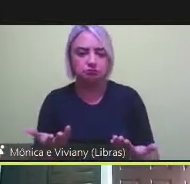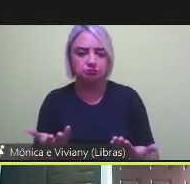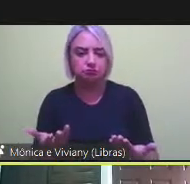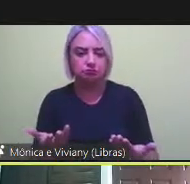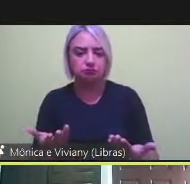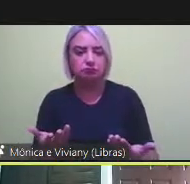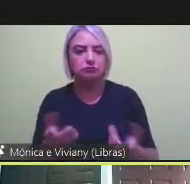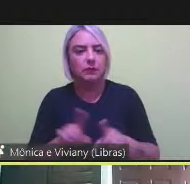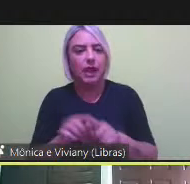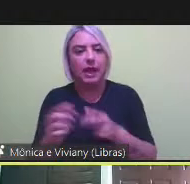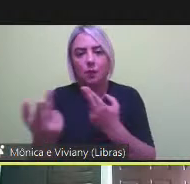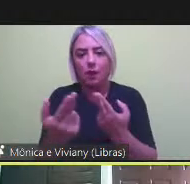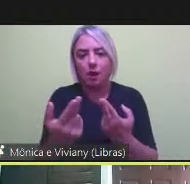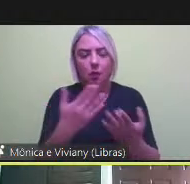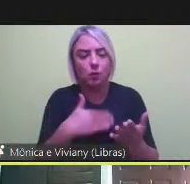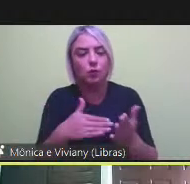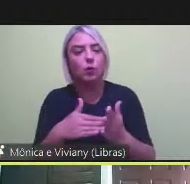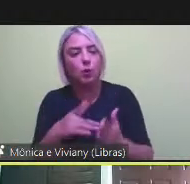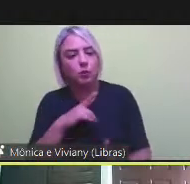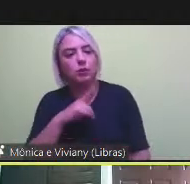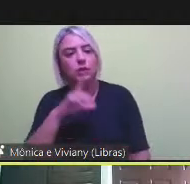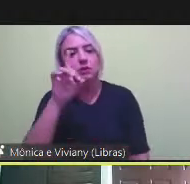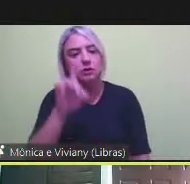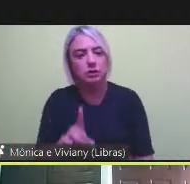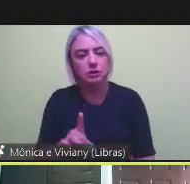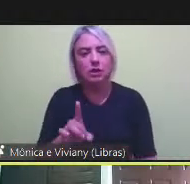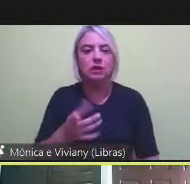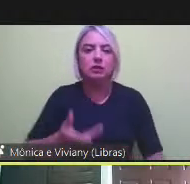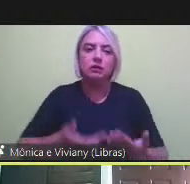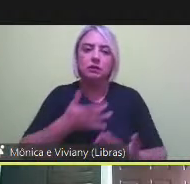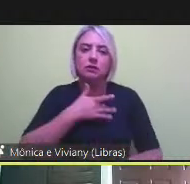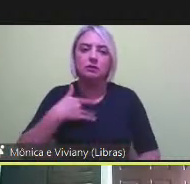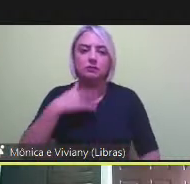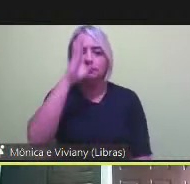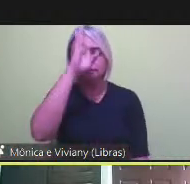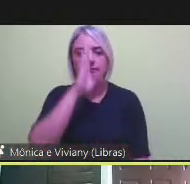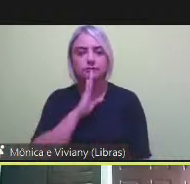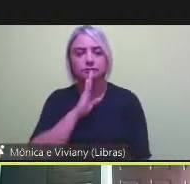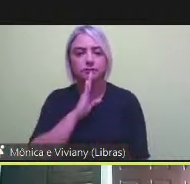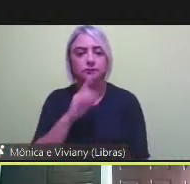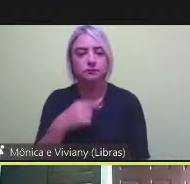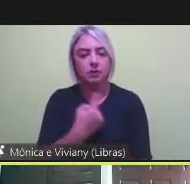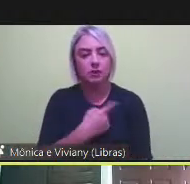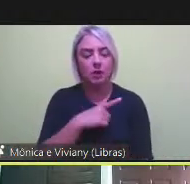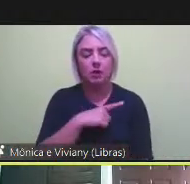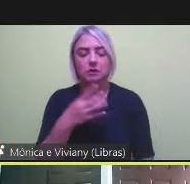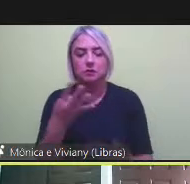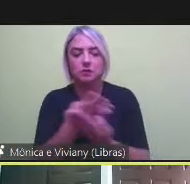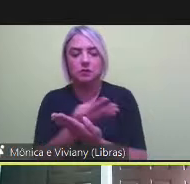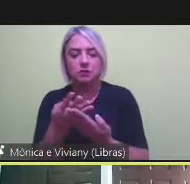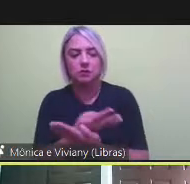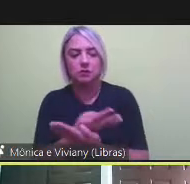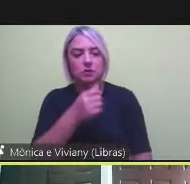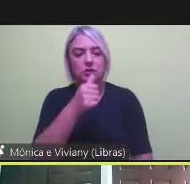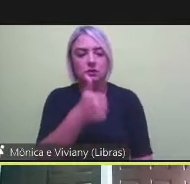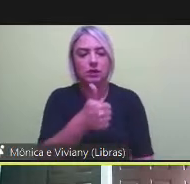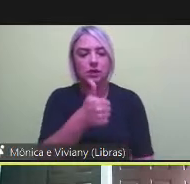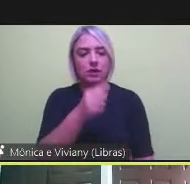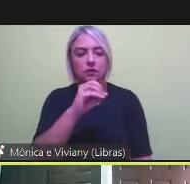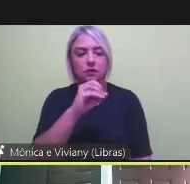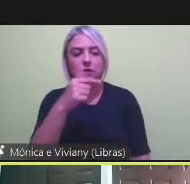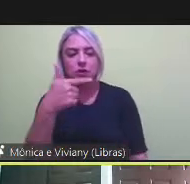free health services. And we have a network of 102 health centers.